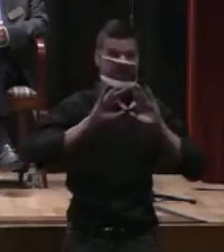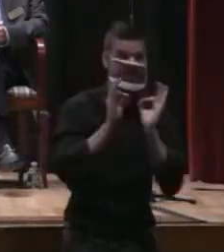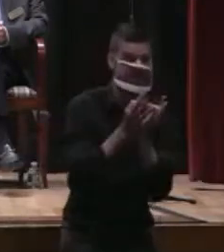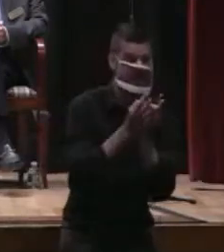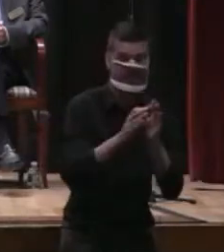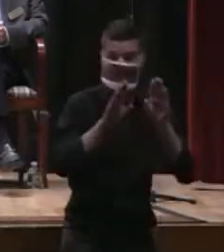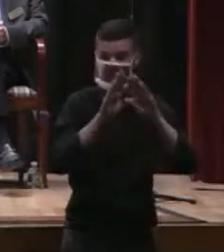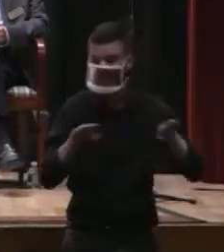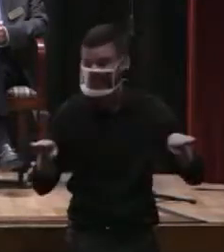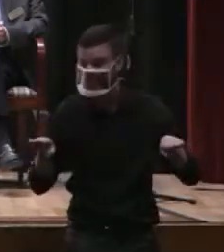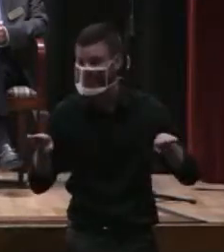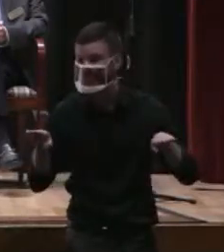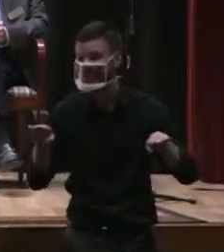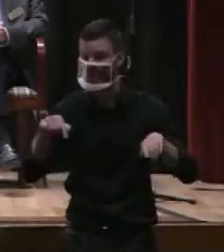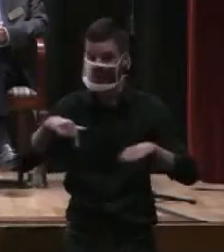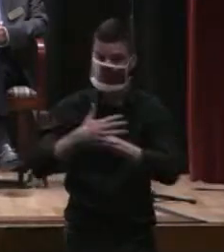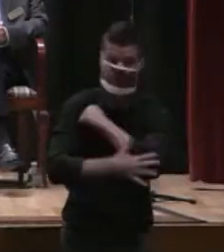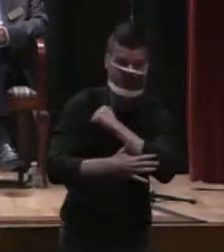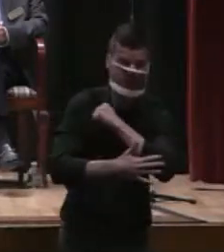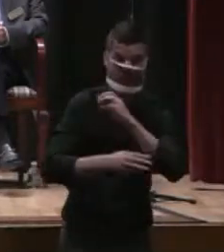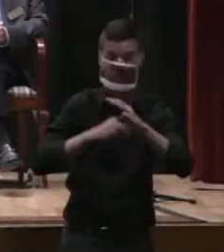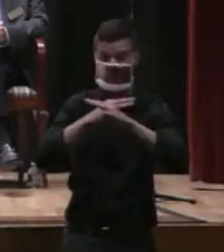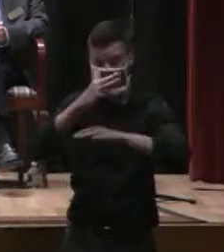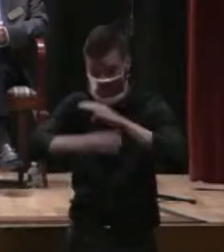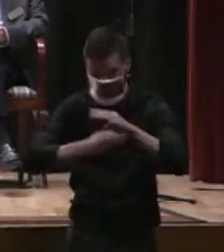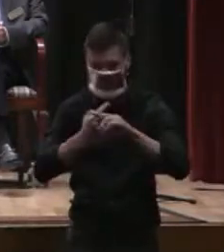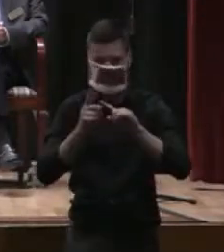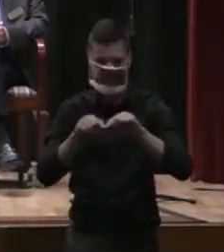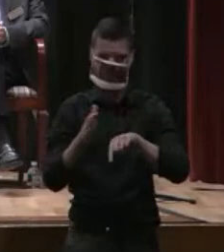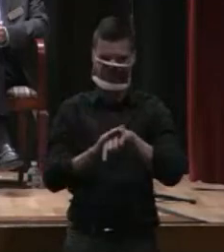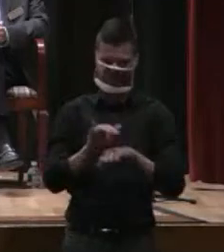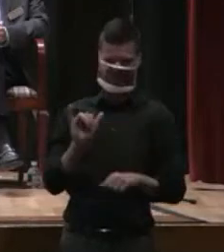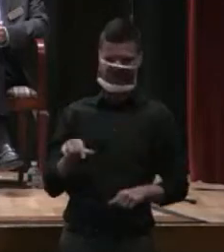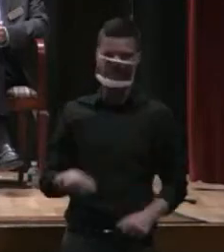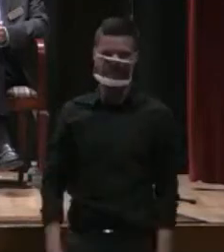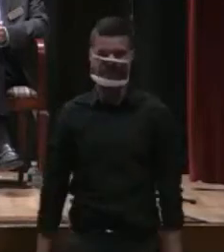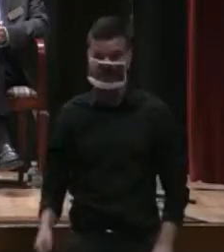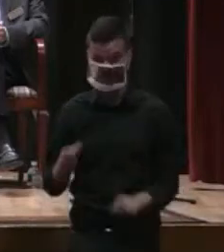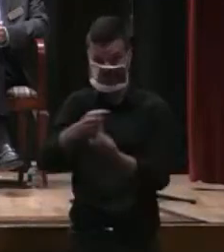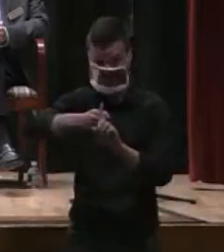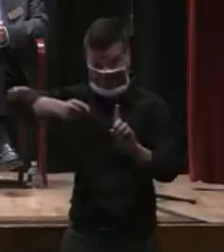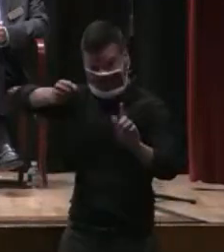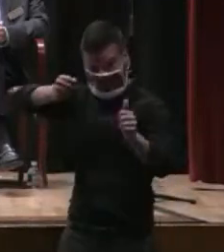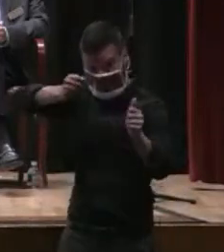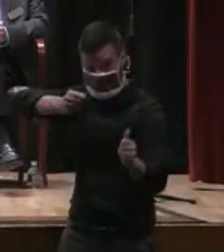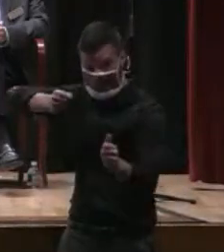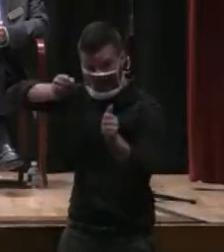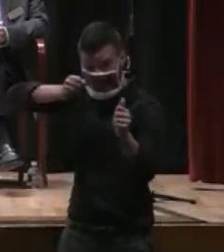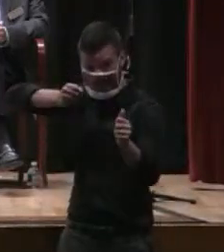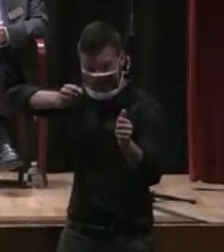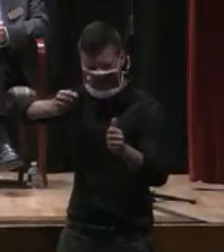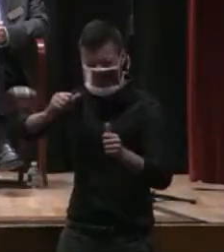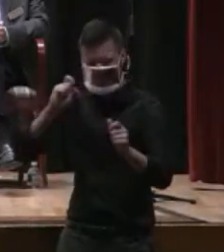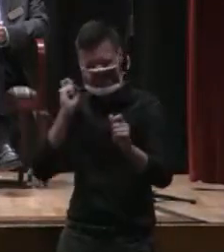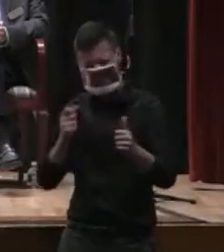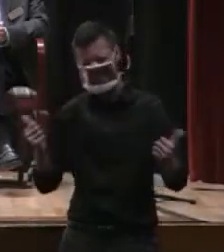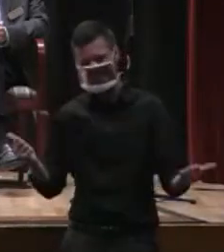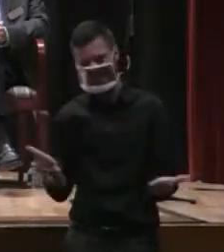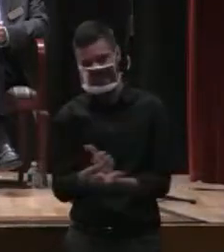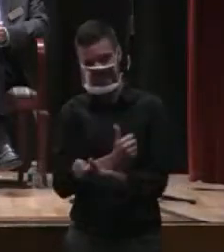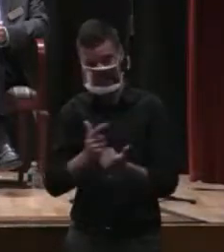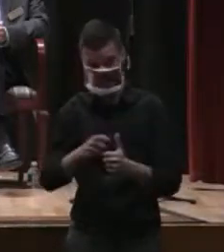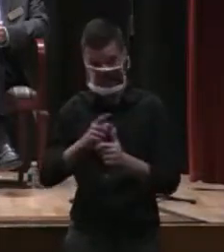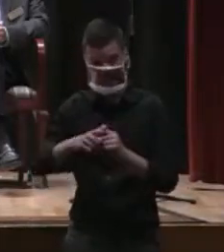the nation, the world depends on it. And when you aim, give it everything you've got. Finally,